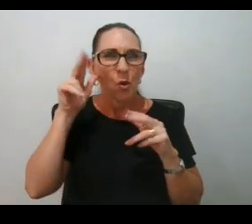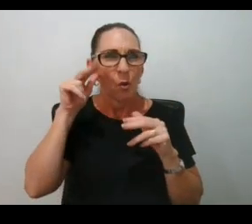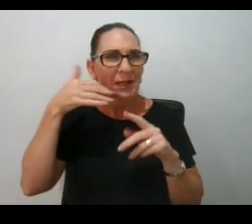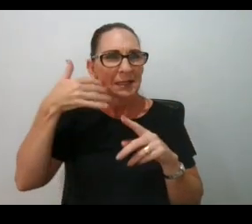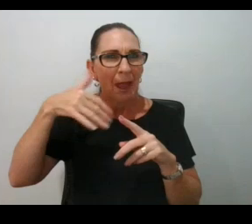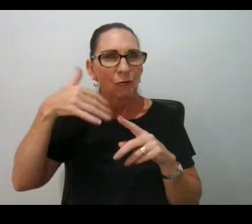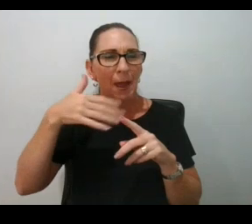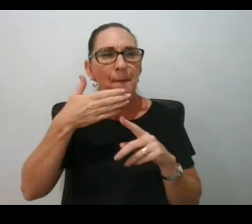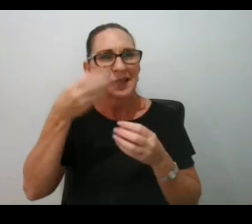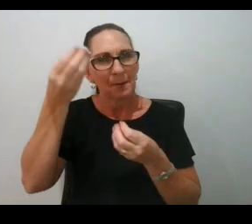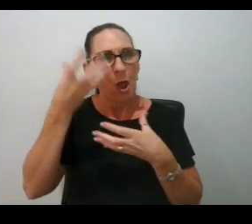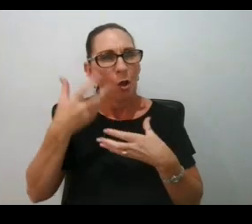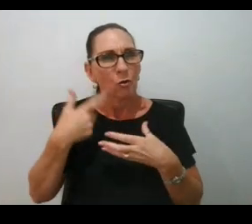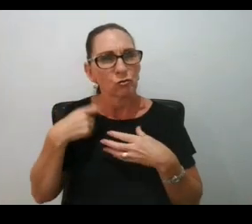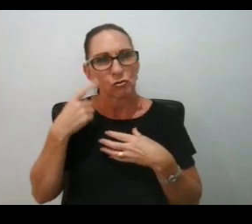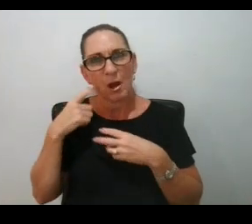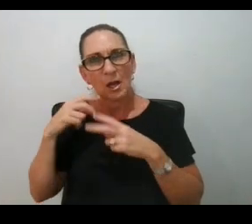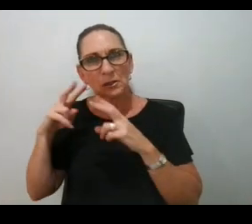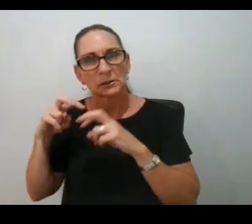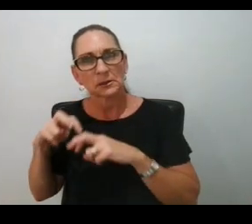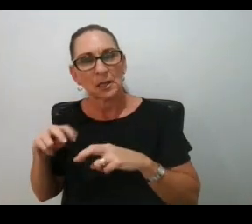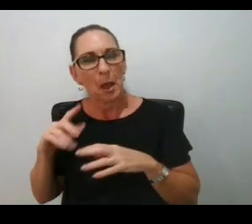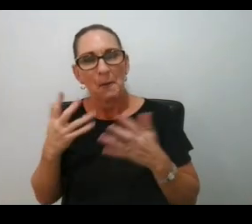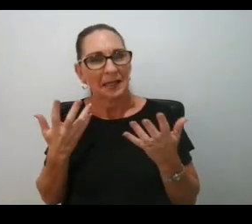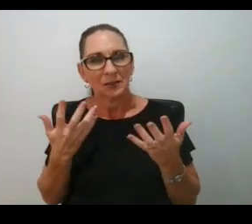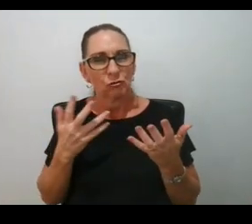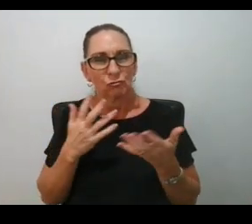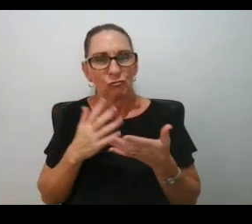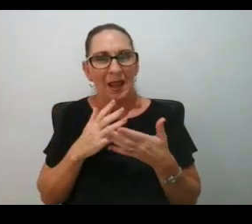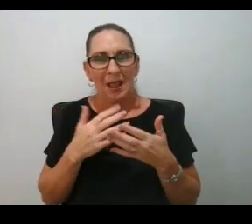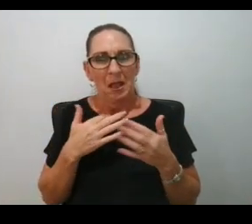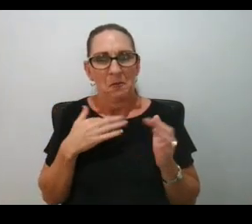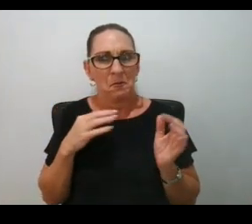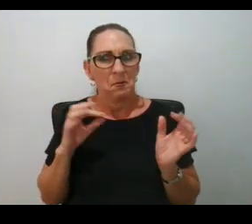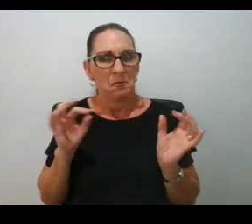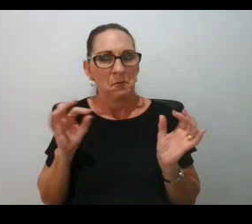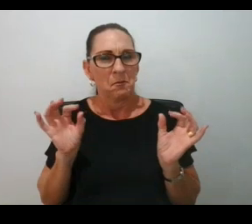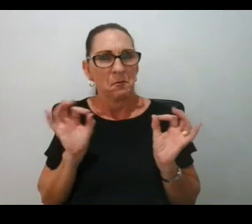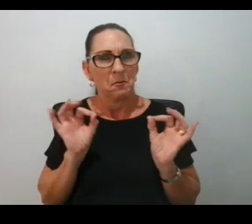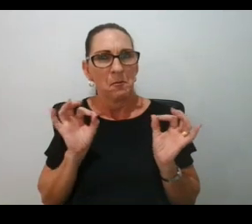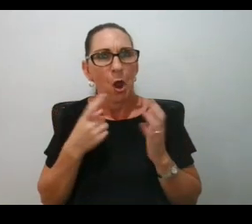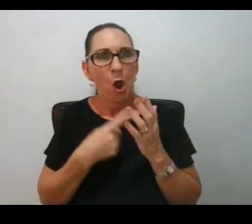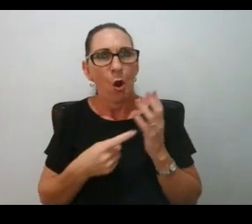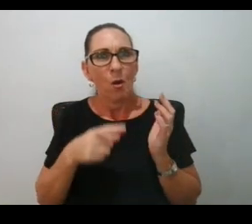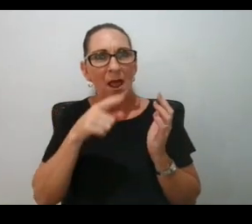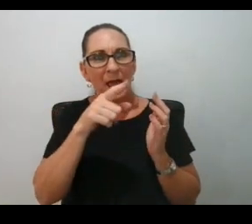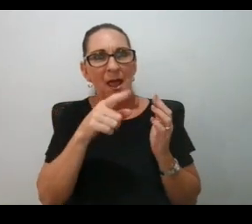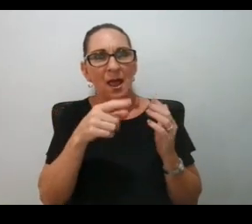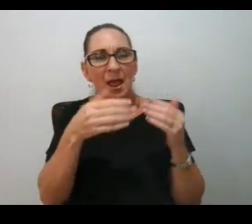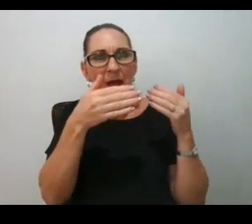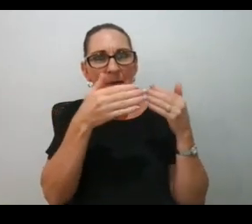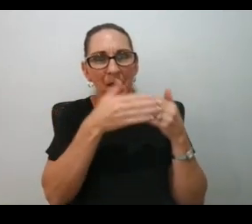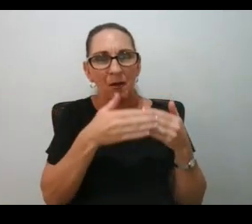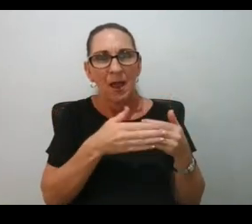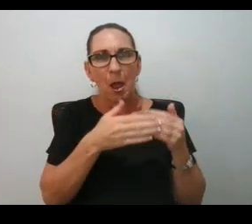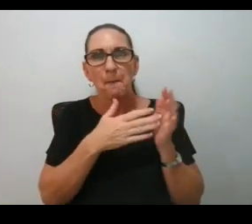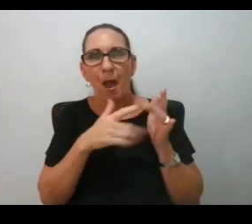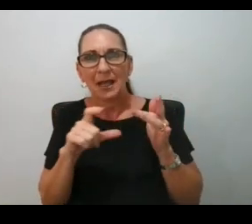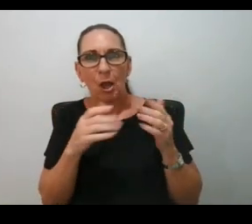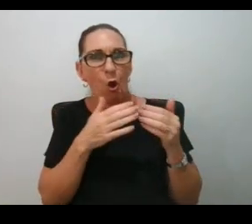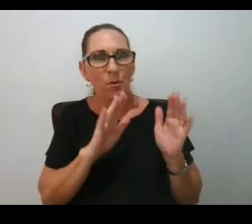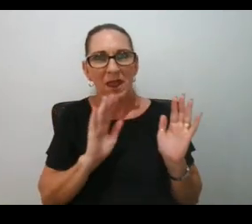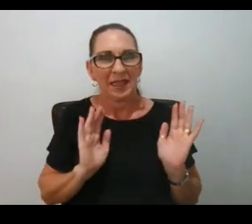have a look behind the scenes. But as far as we're aware, we literally just have our PowerPoint presentation and our microphone in the room. So yeah, let